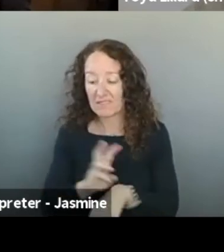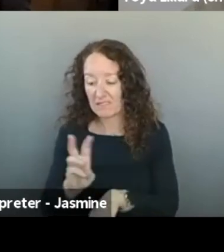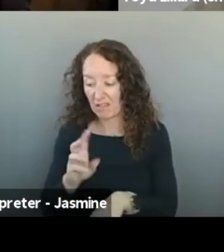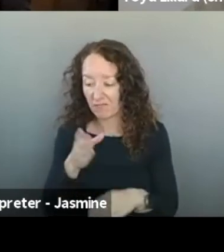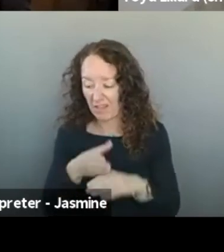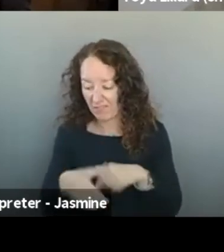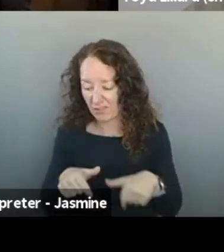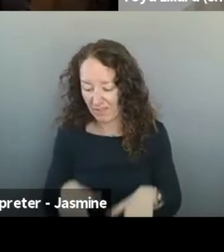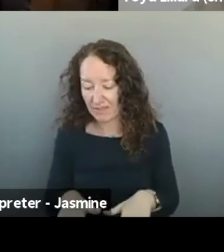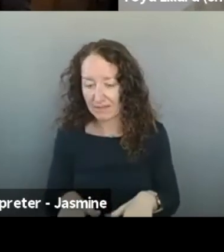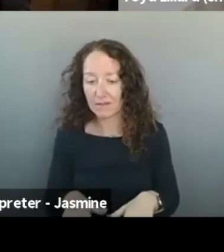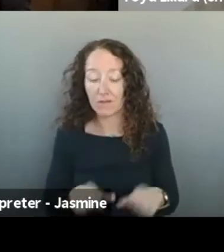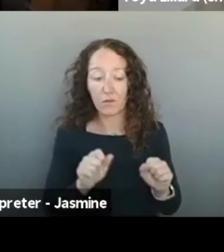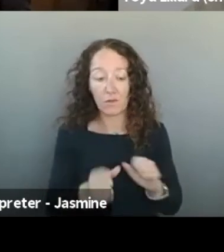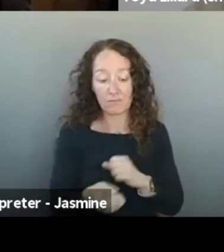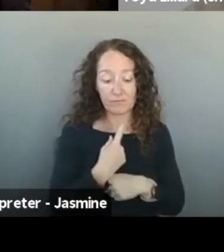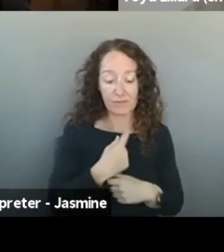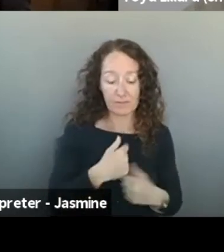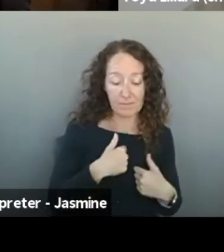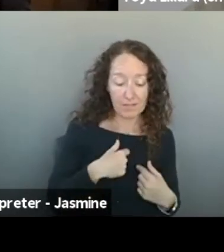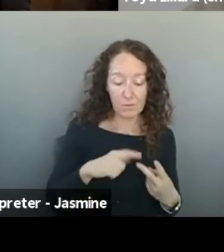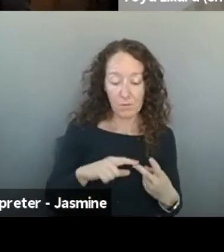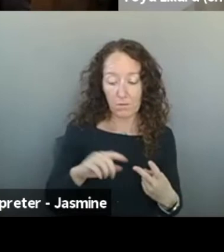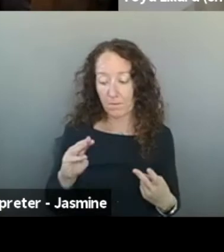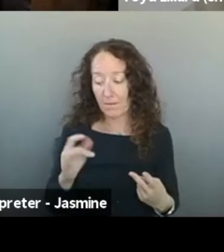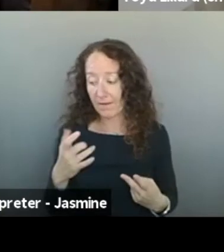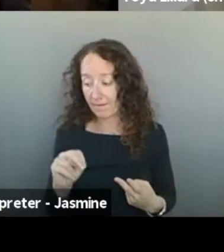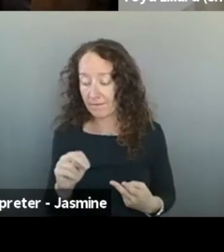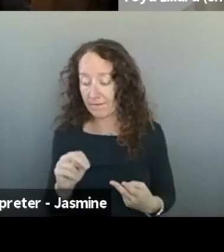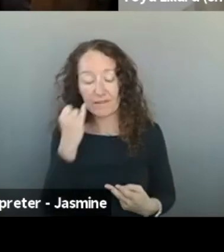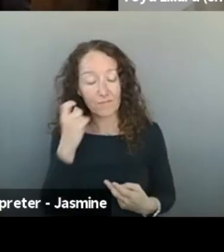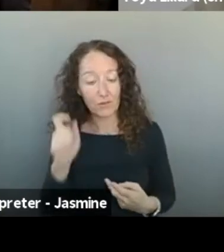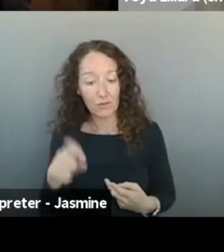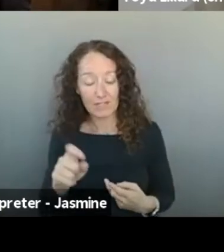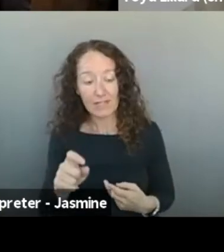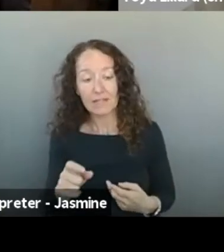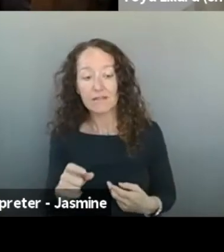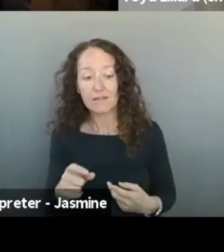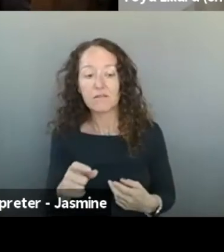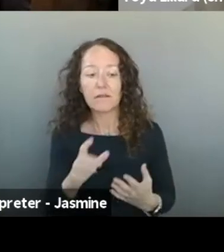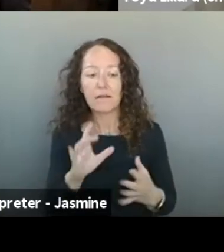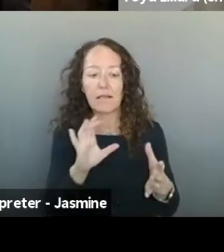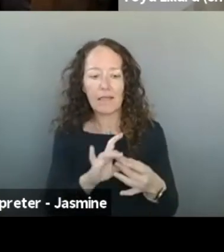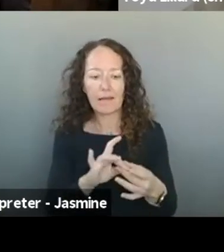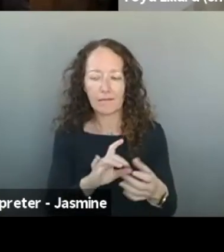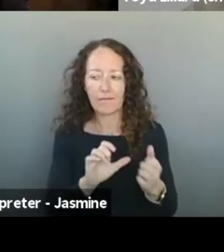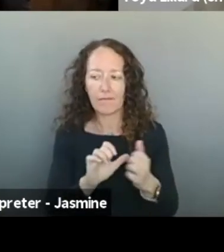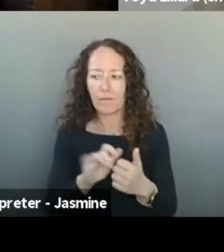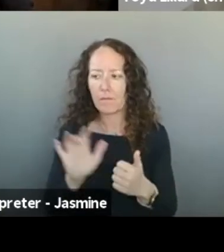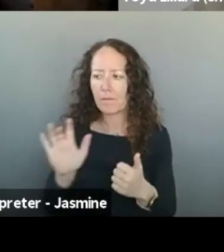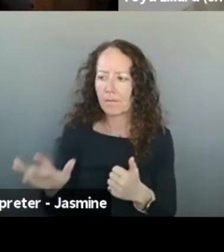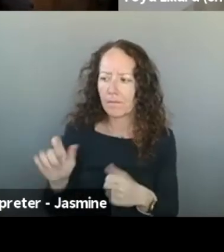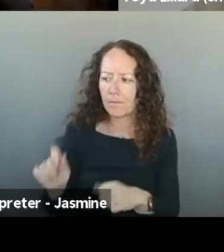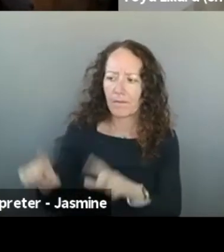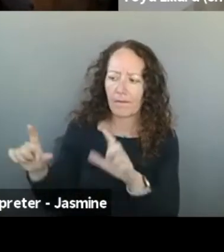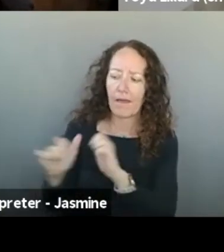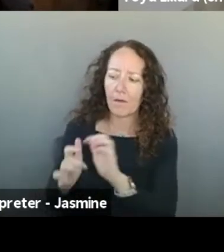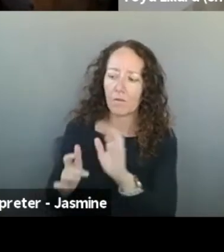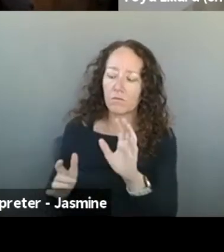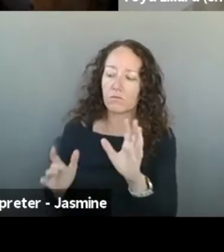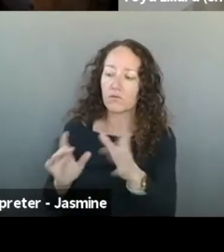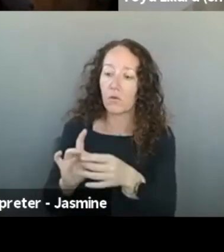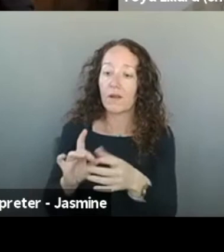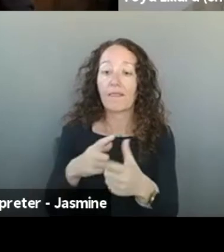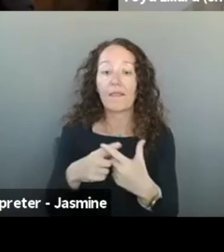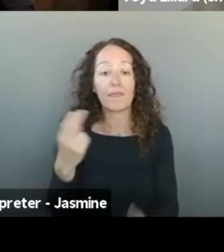Megan Zhang a message in the chat if you need the link to join us. Then Thursday, starting at 10 a.m., we have